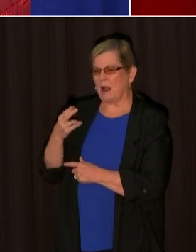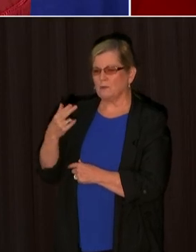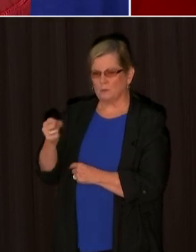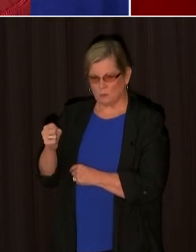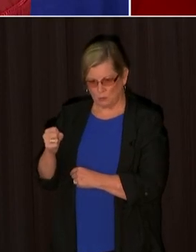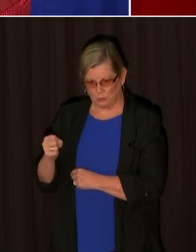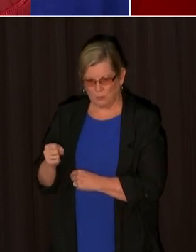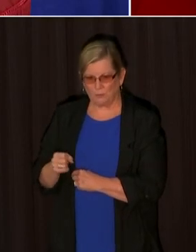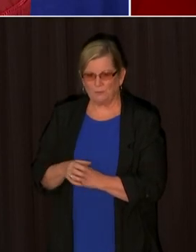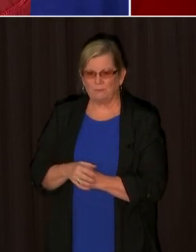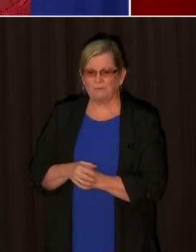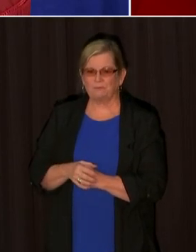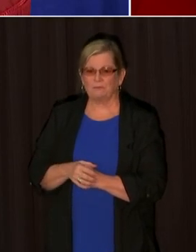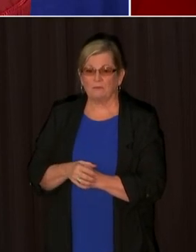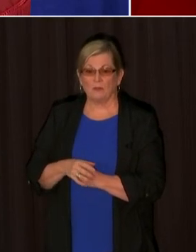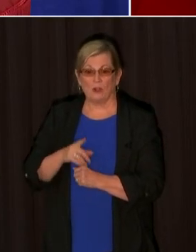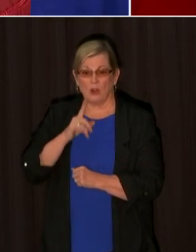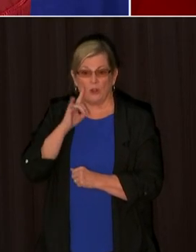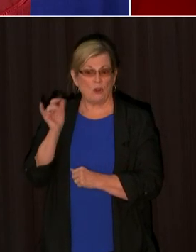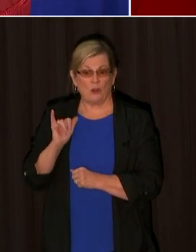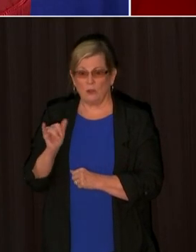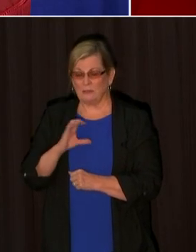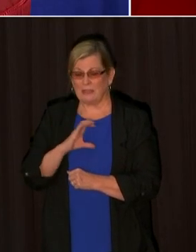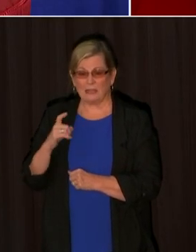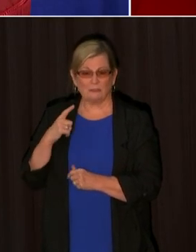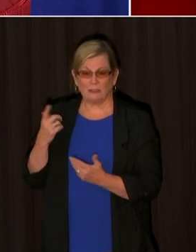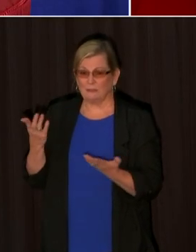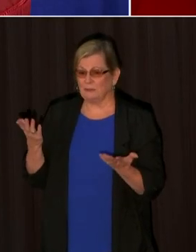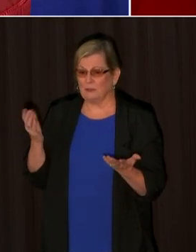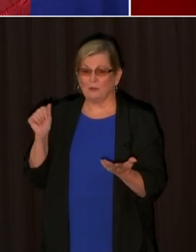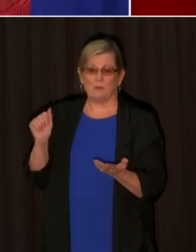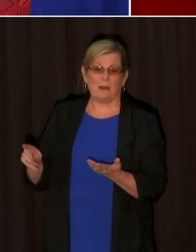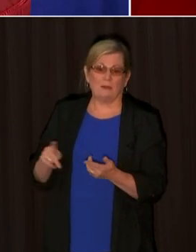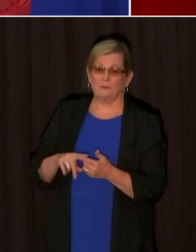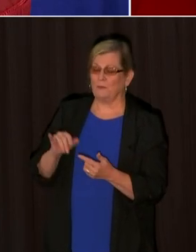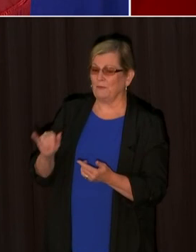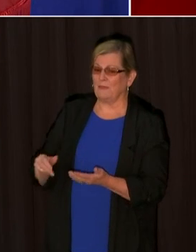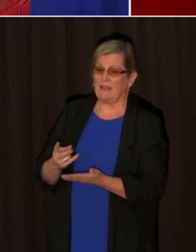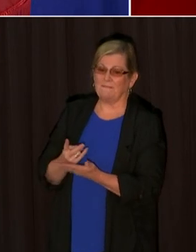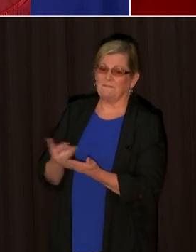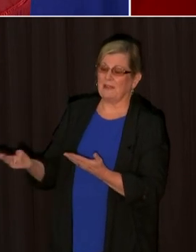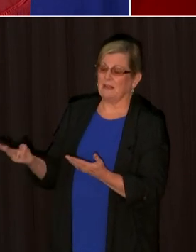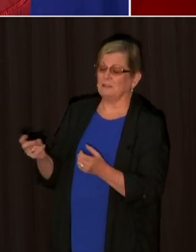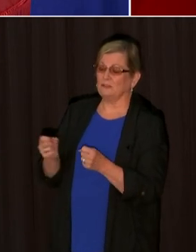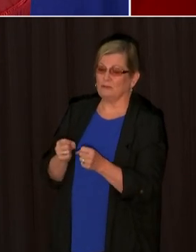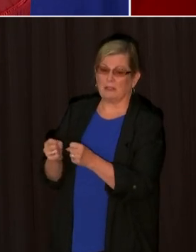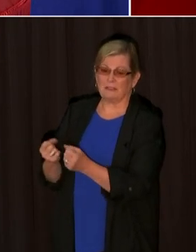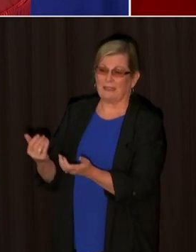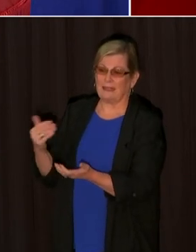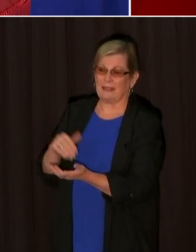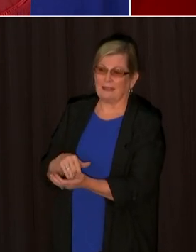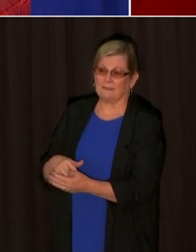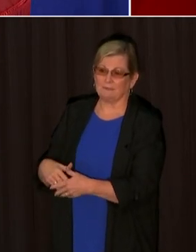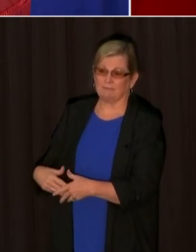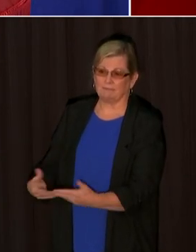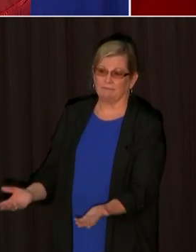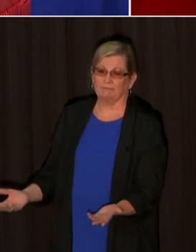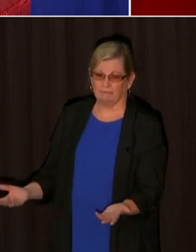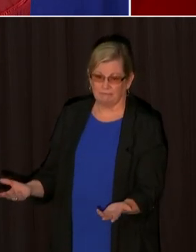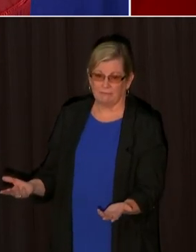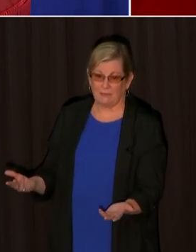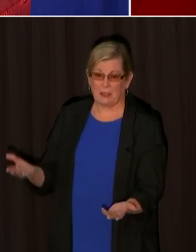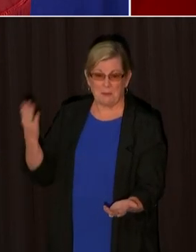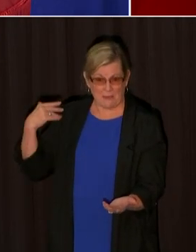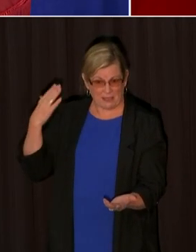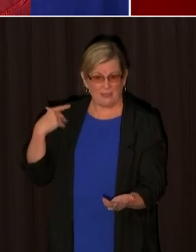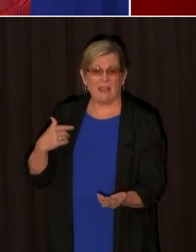appears, wants to go back to that failed strategy. And it was a reason they did it then, and I would argue that